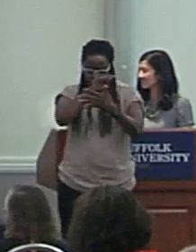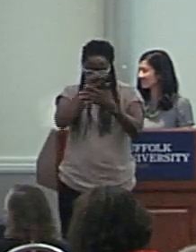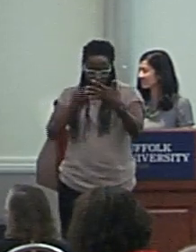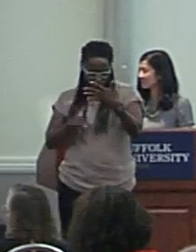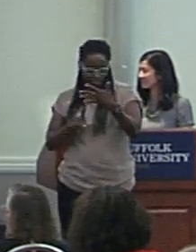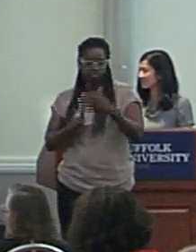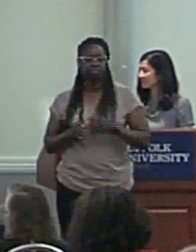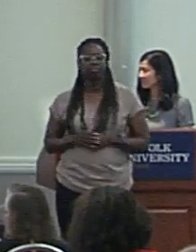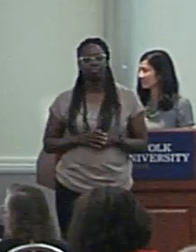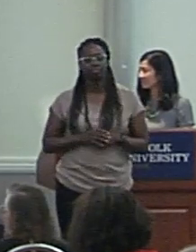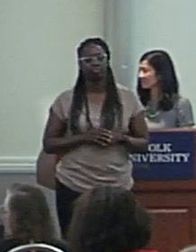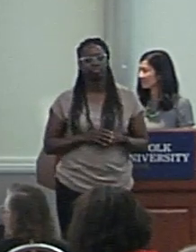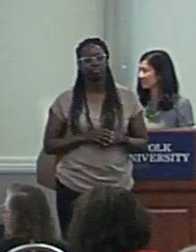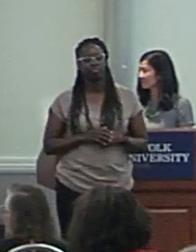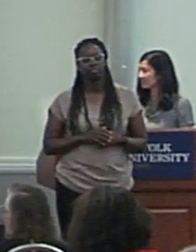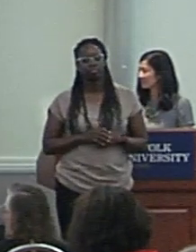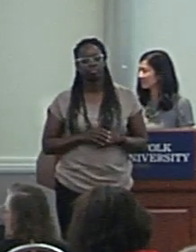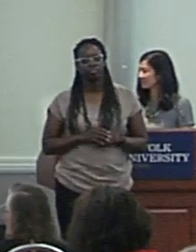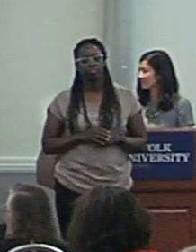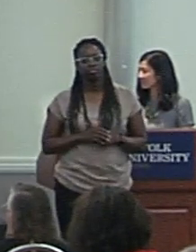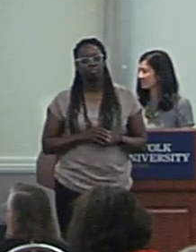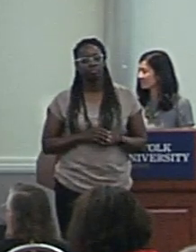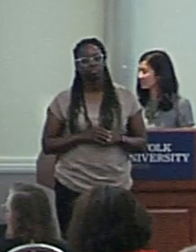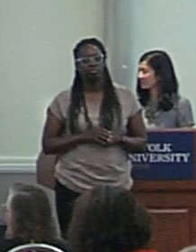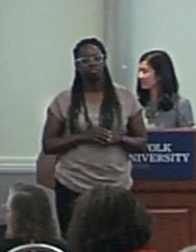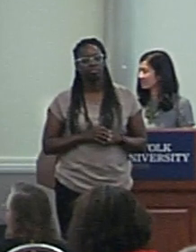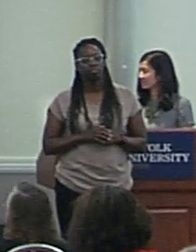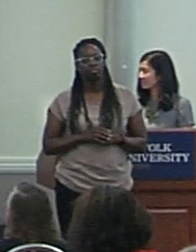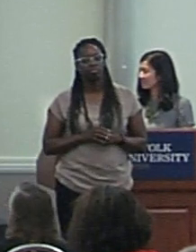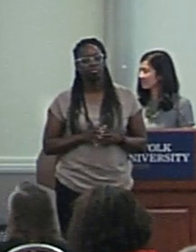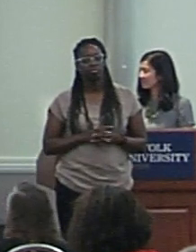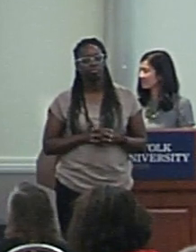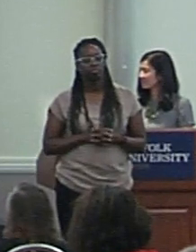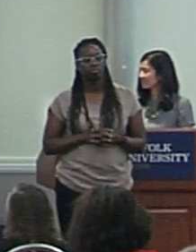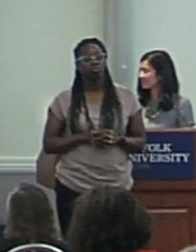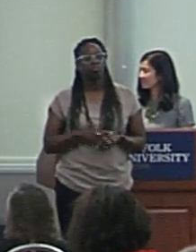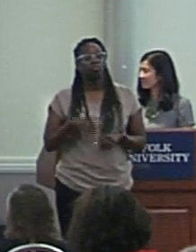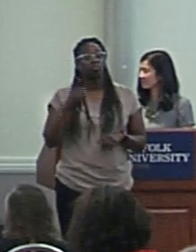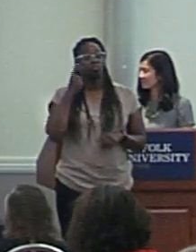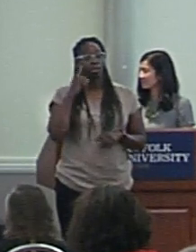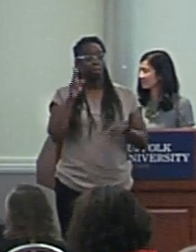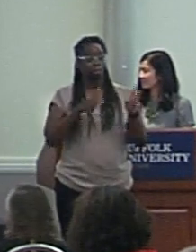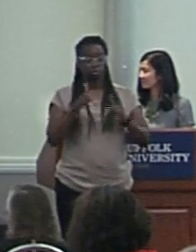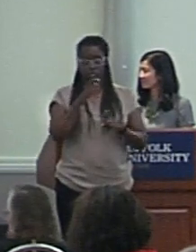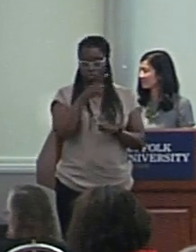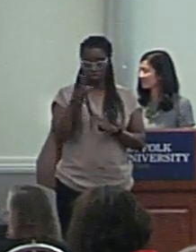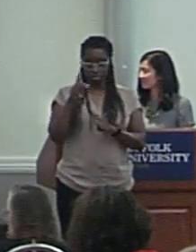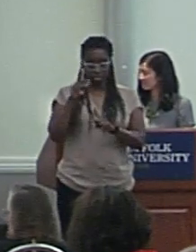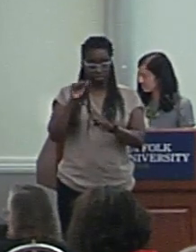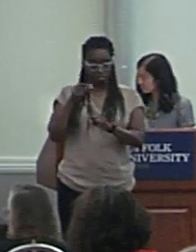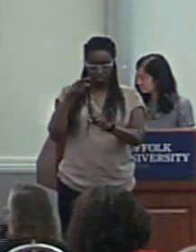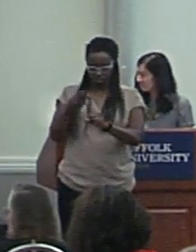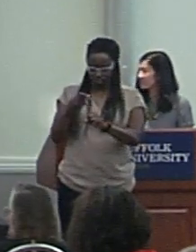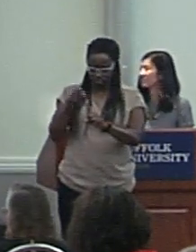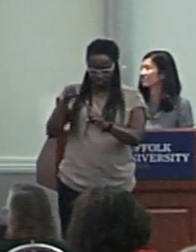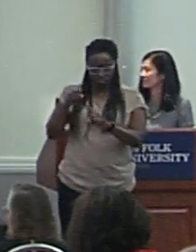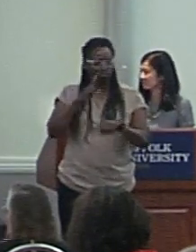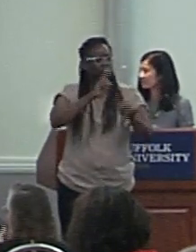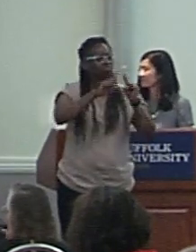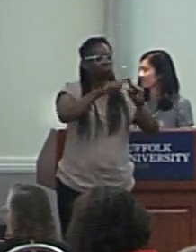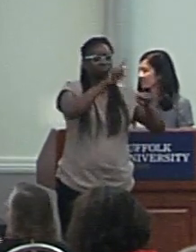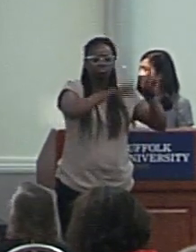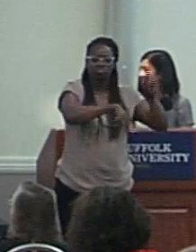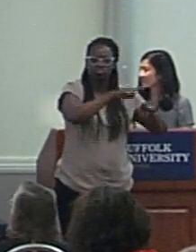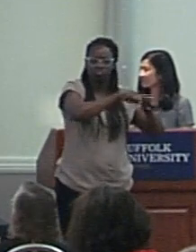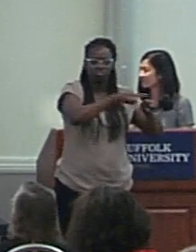opportunity for an evaluation for people who have disabilities of various kinds, to be